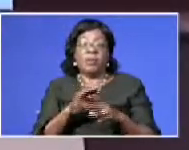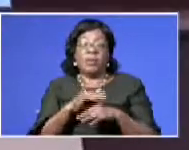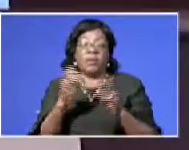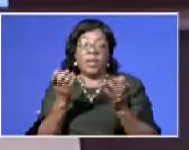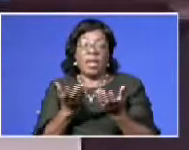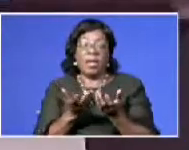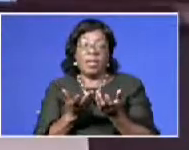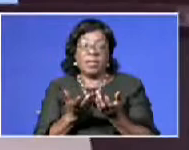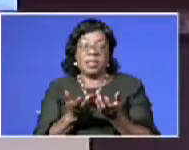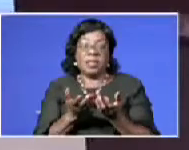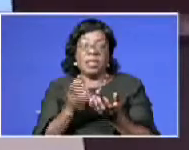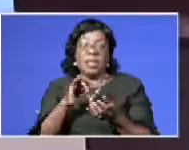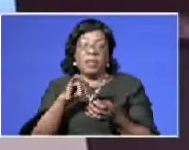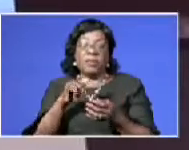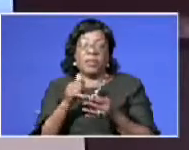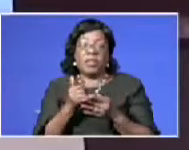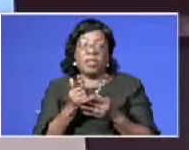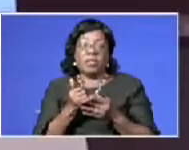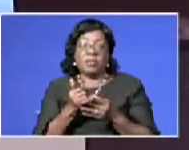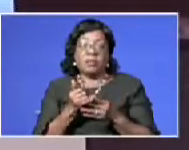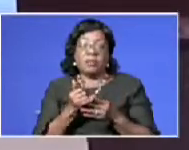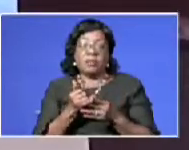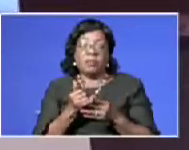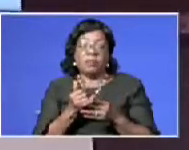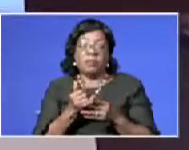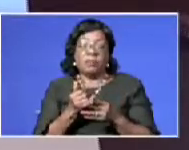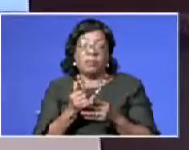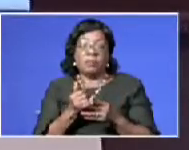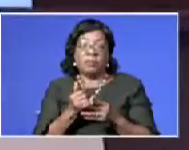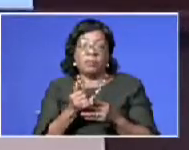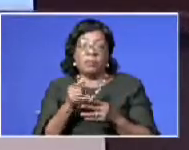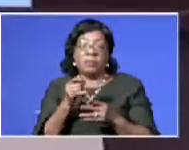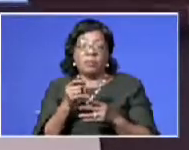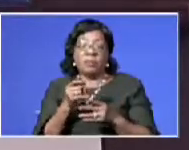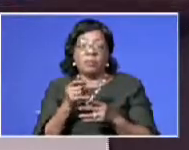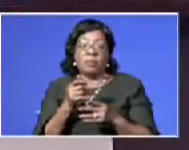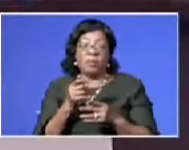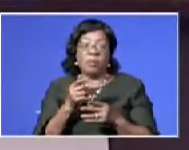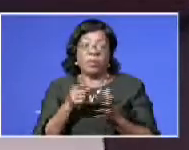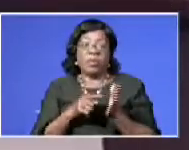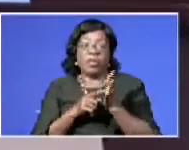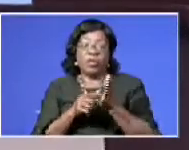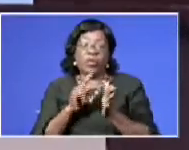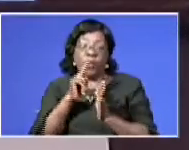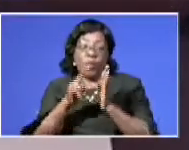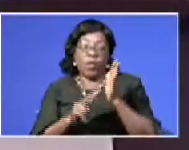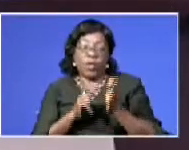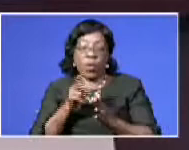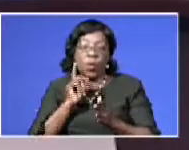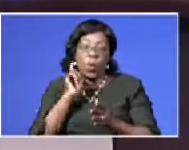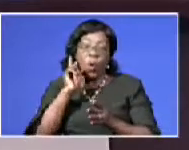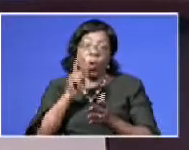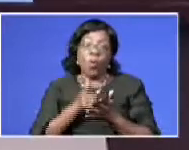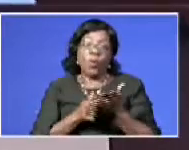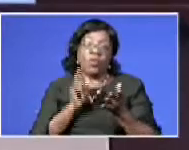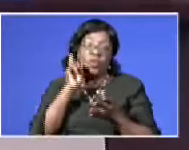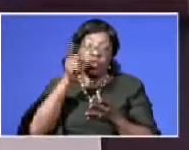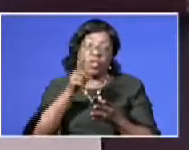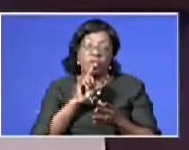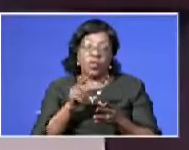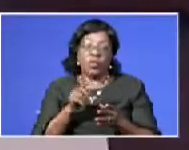It was just quick videos of they're showing you what you should do to your patrons